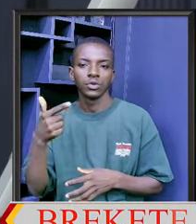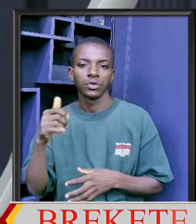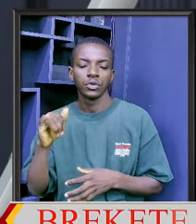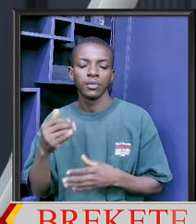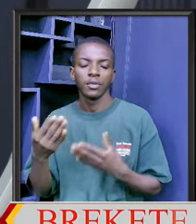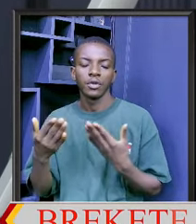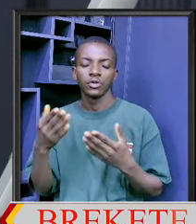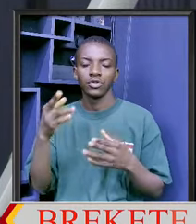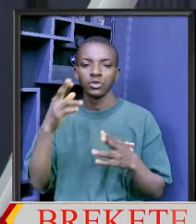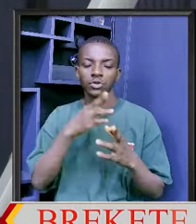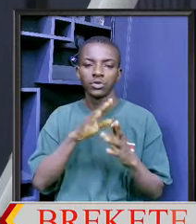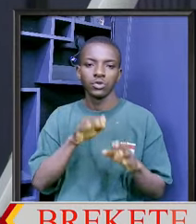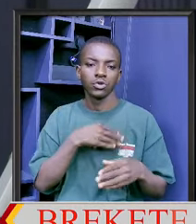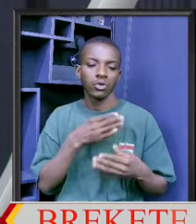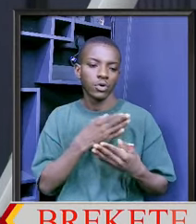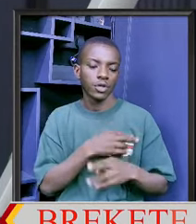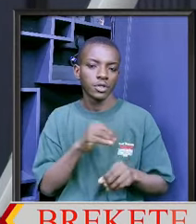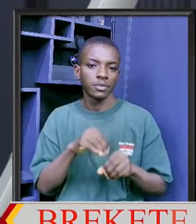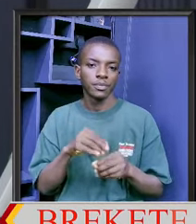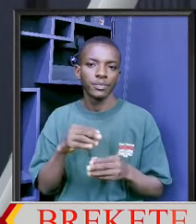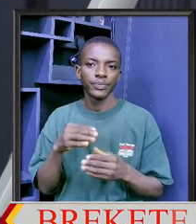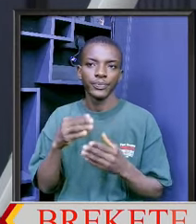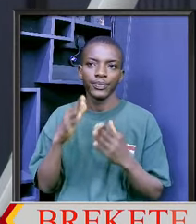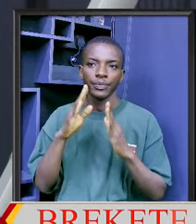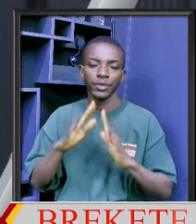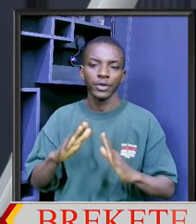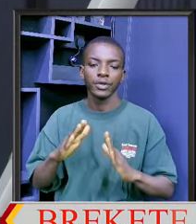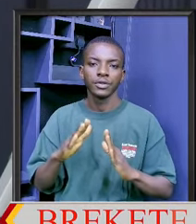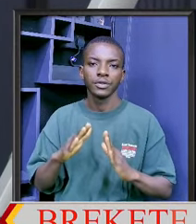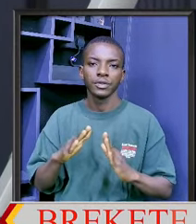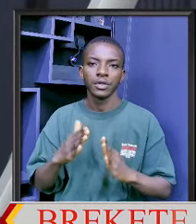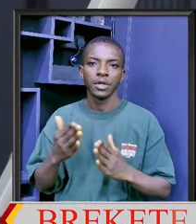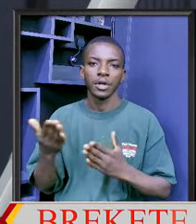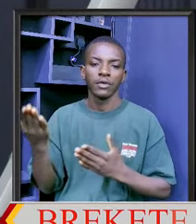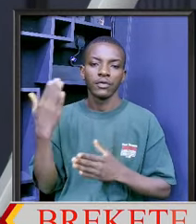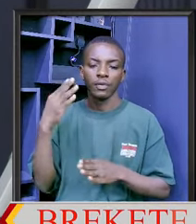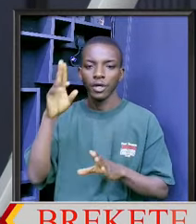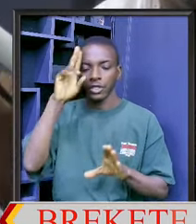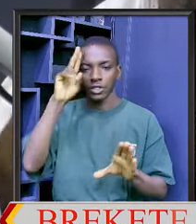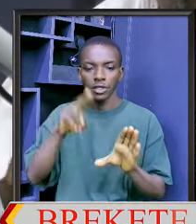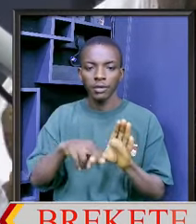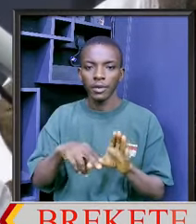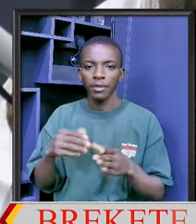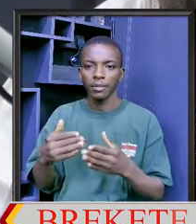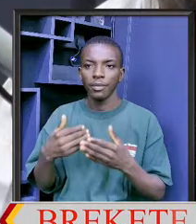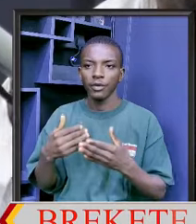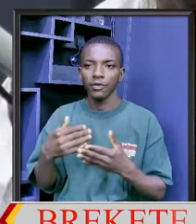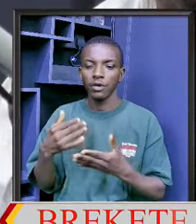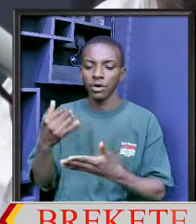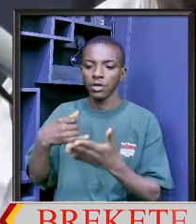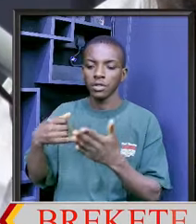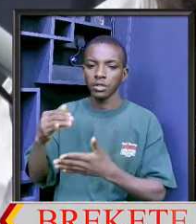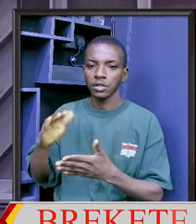May his soul rest in peace. Amen. Naimbi, our former chairman, before he